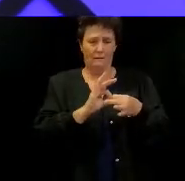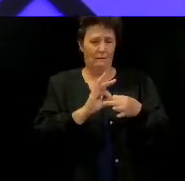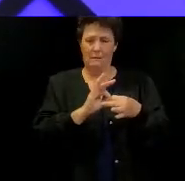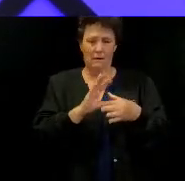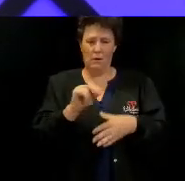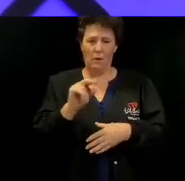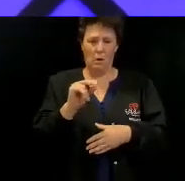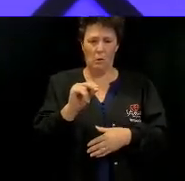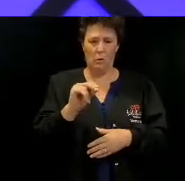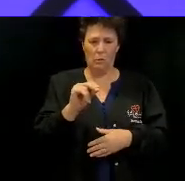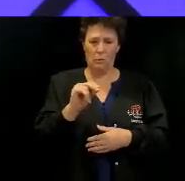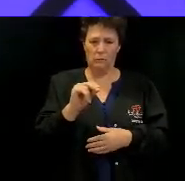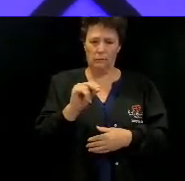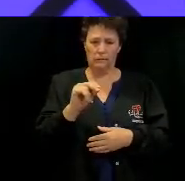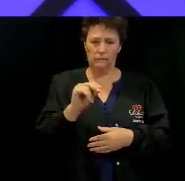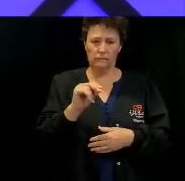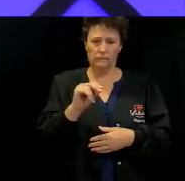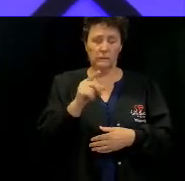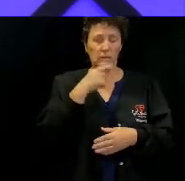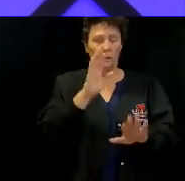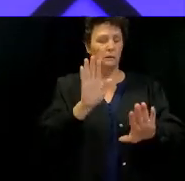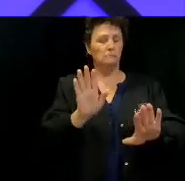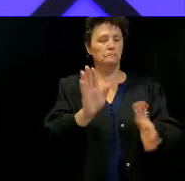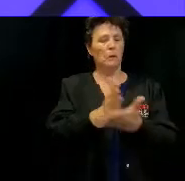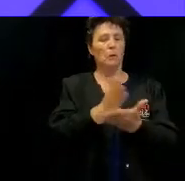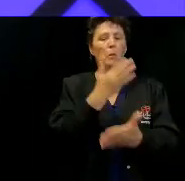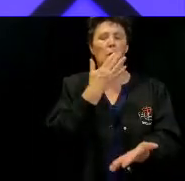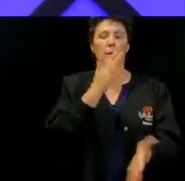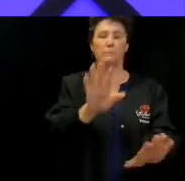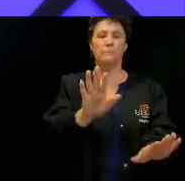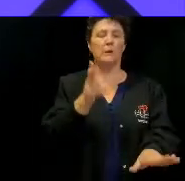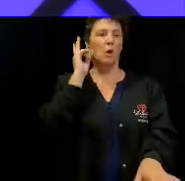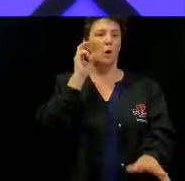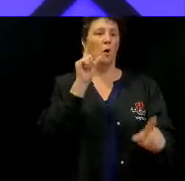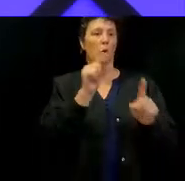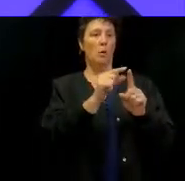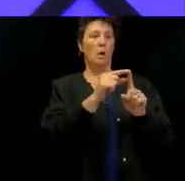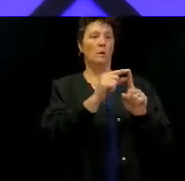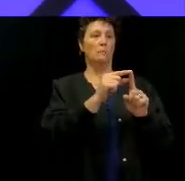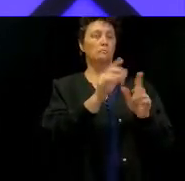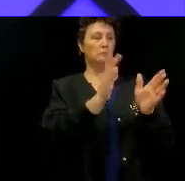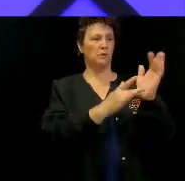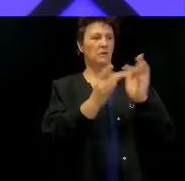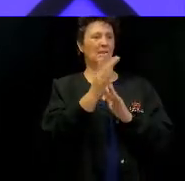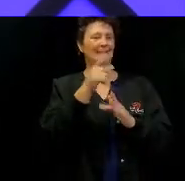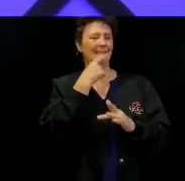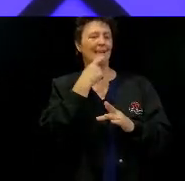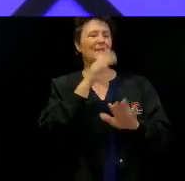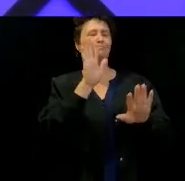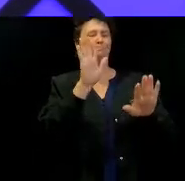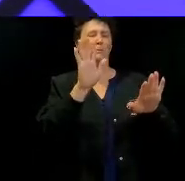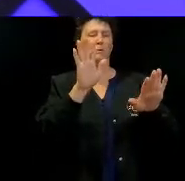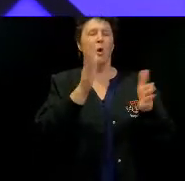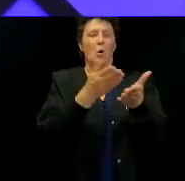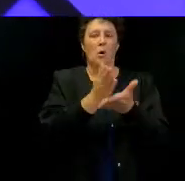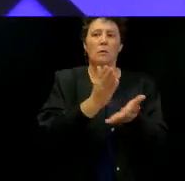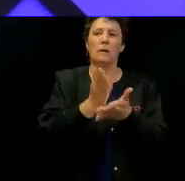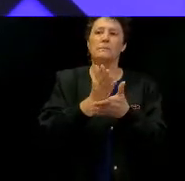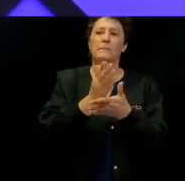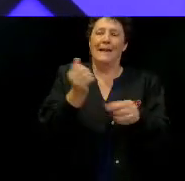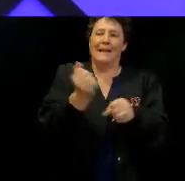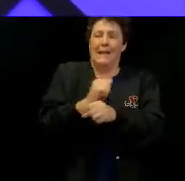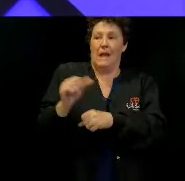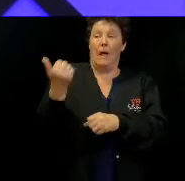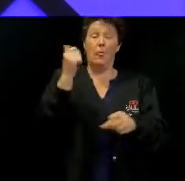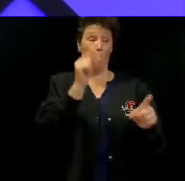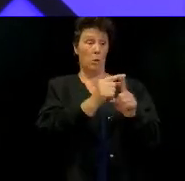you. But he said, hold on. What'd he say? He said, he heard the word. All of a sudden, Jesus, I got to deal with that right now. I got to get it. I got to get another word in here. He